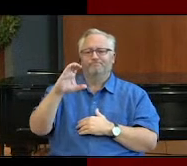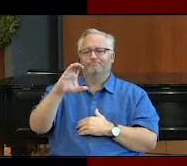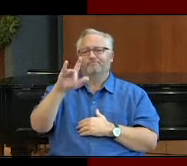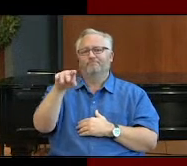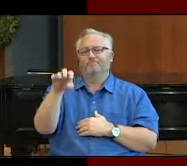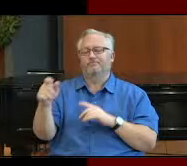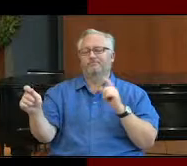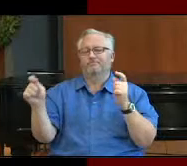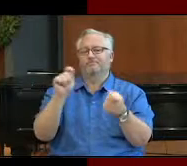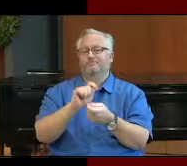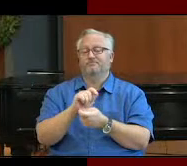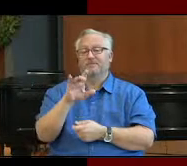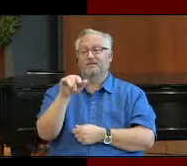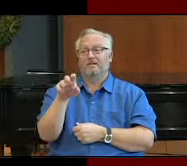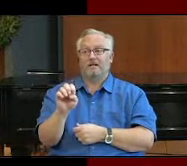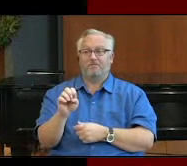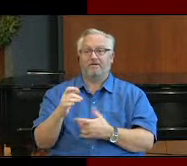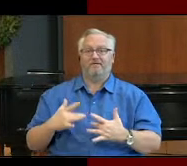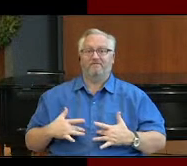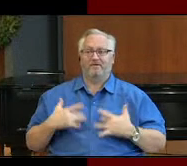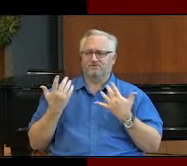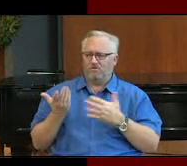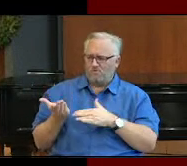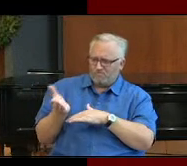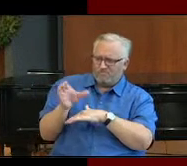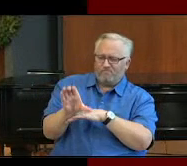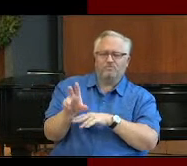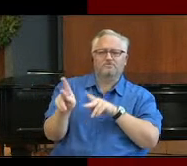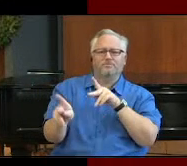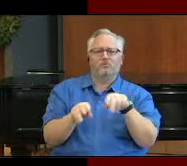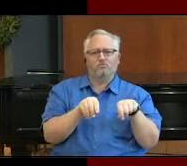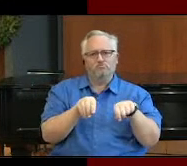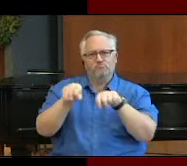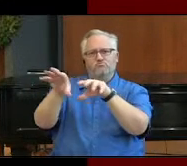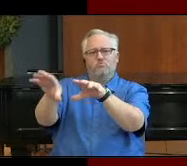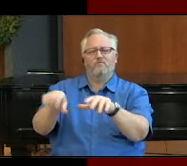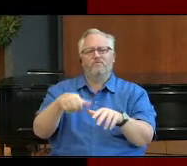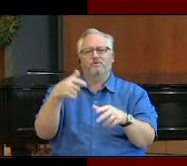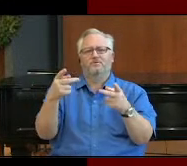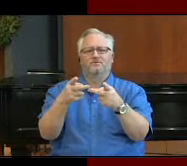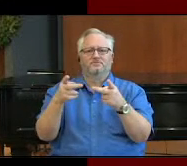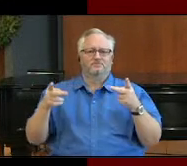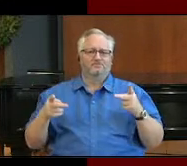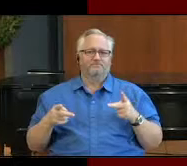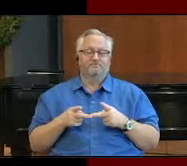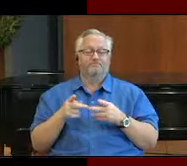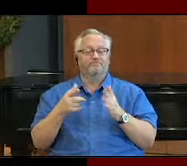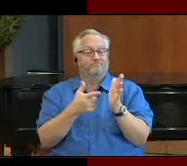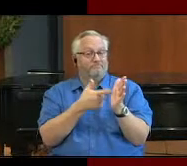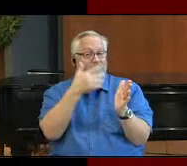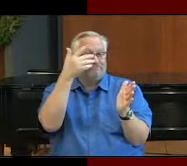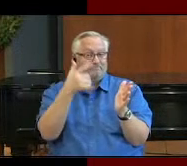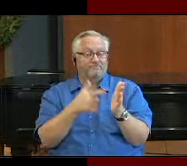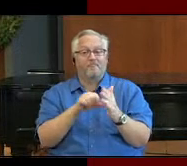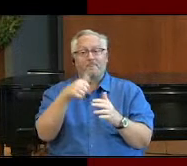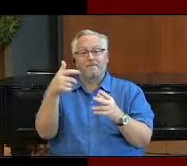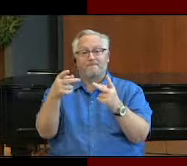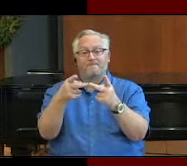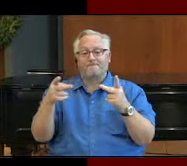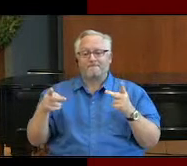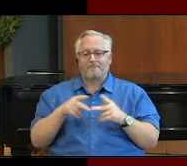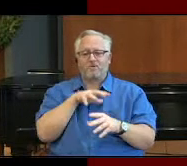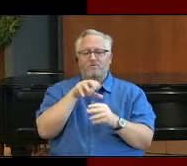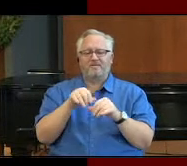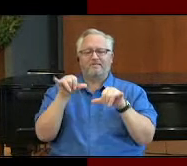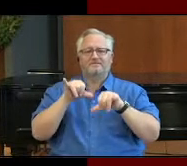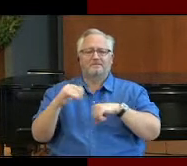events force people to leave their land where they live and seek refuge elsewhere. Sometimes that elsewhere is within their